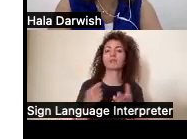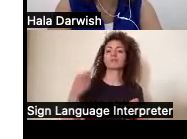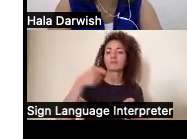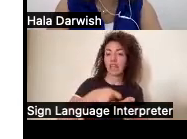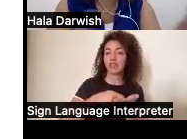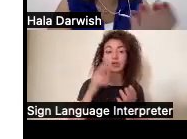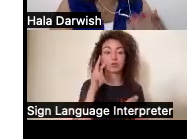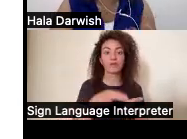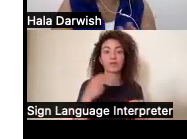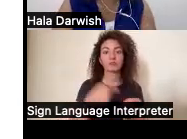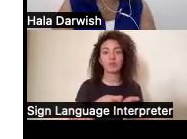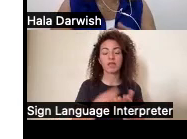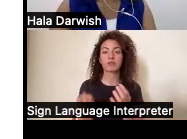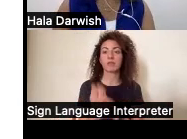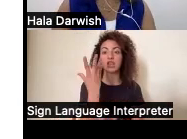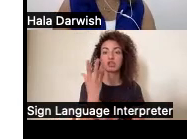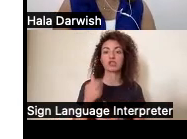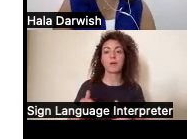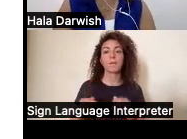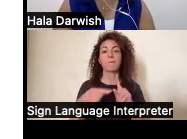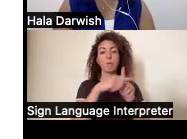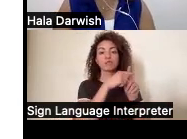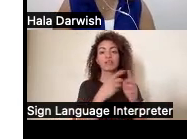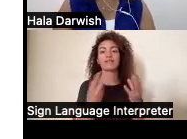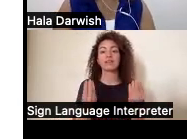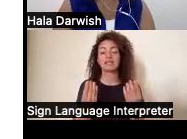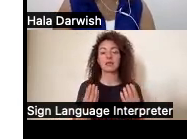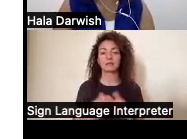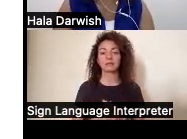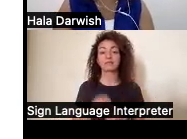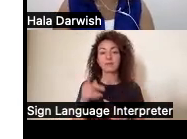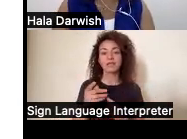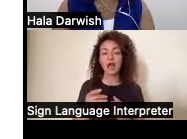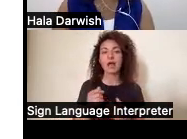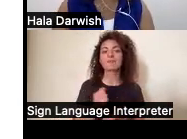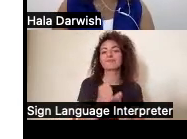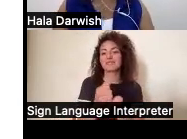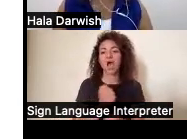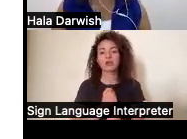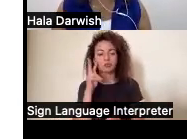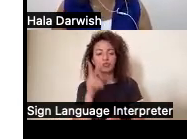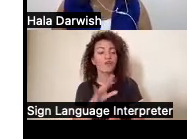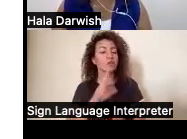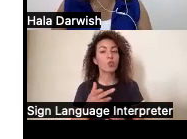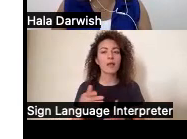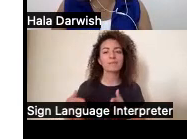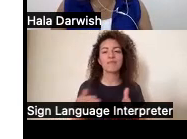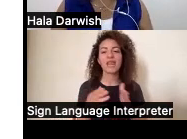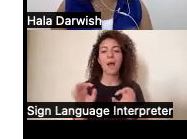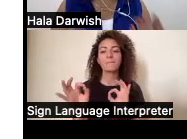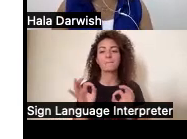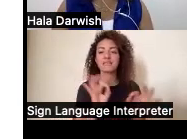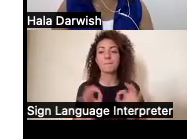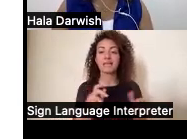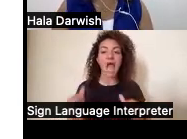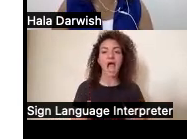about and the results about this program. This helped us to improve the program, to have the lesson learned,